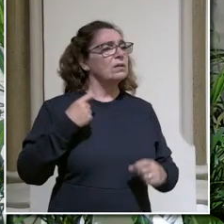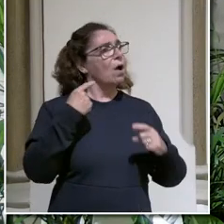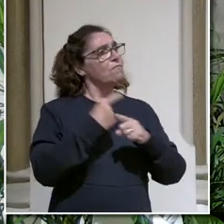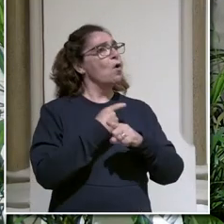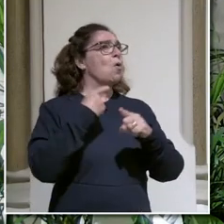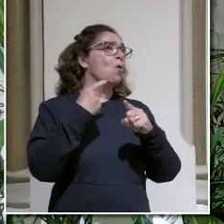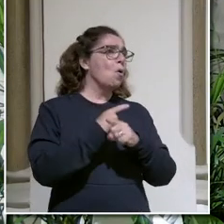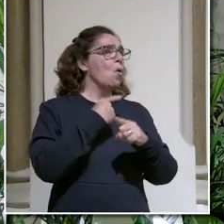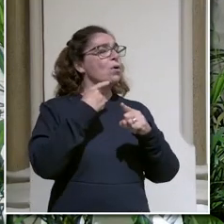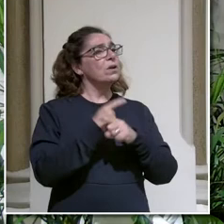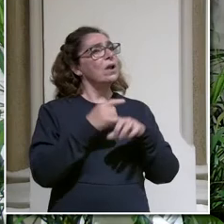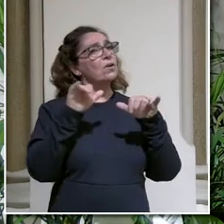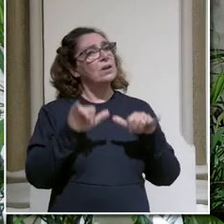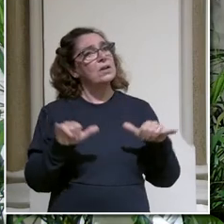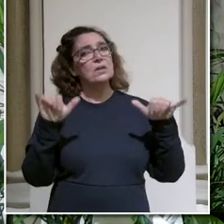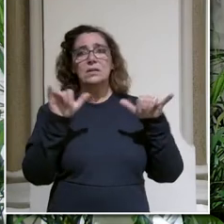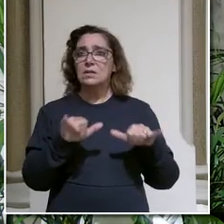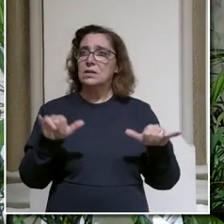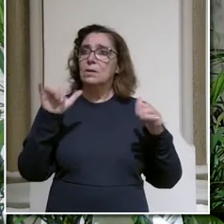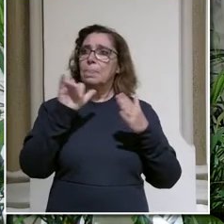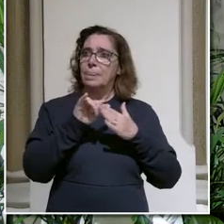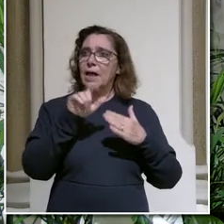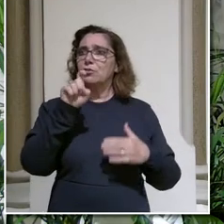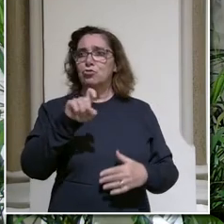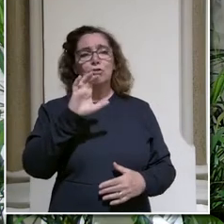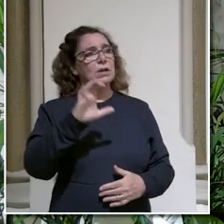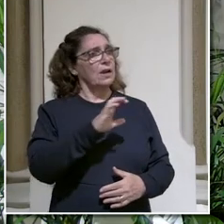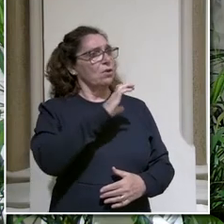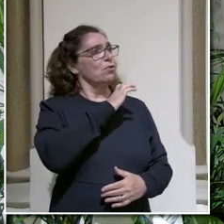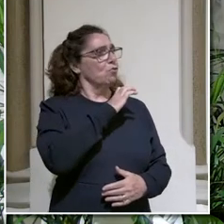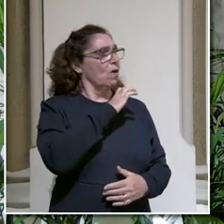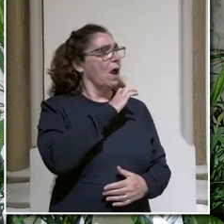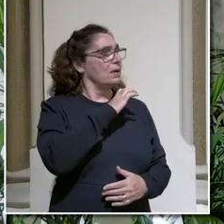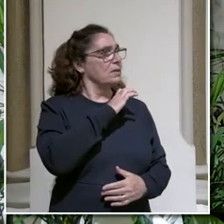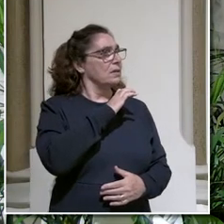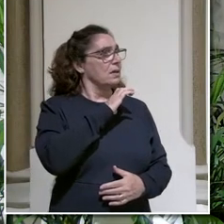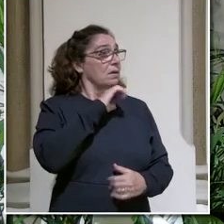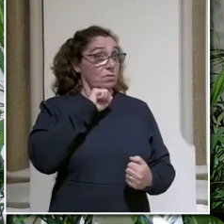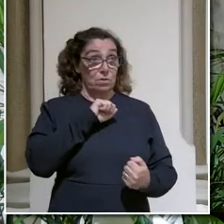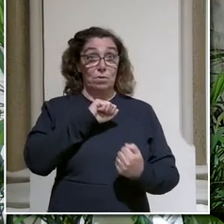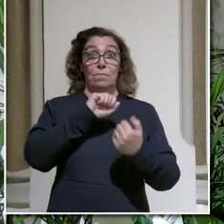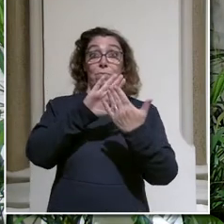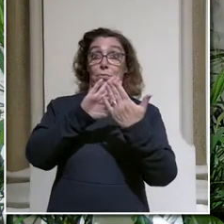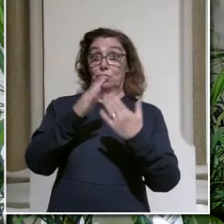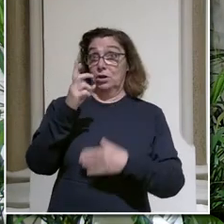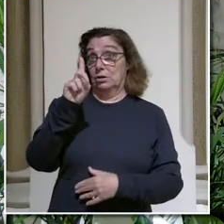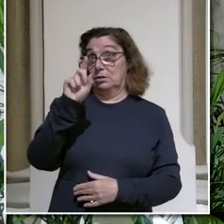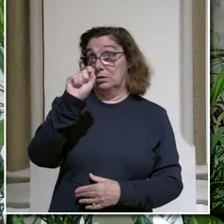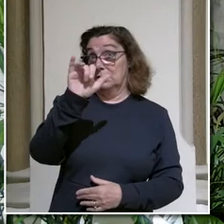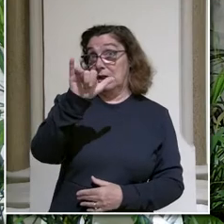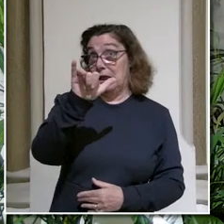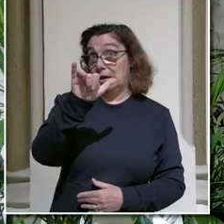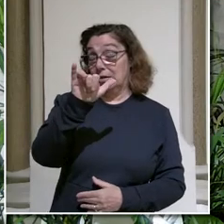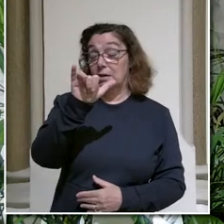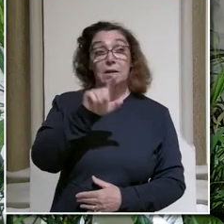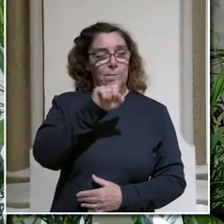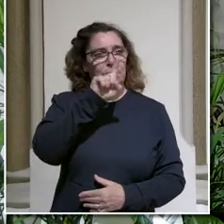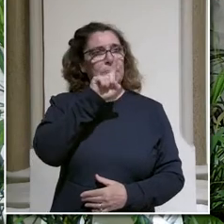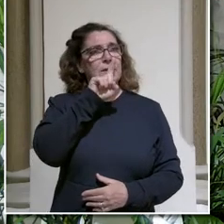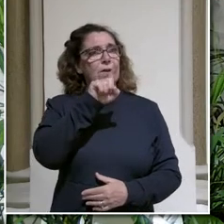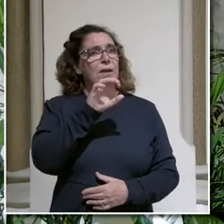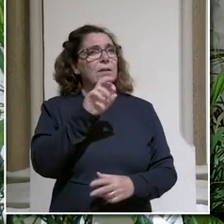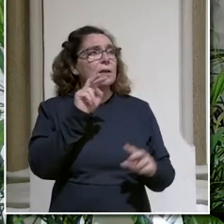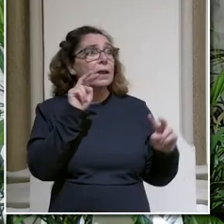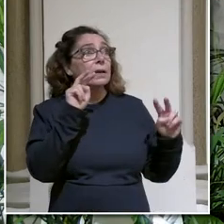ordinariness that ought to characterize the approaching day. There is an